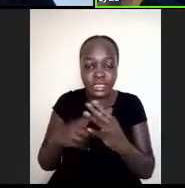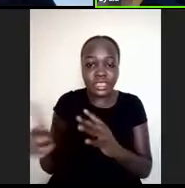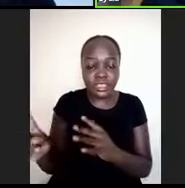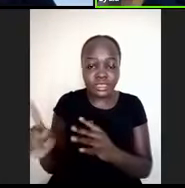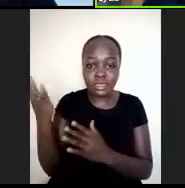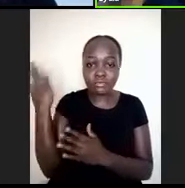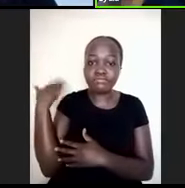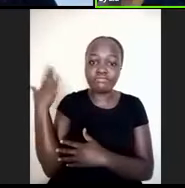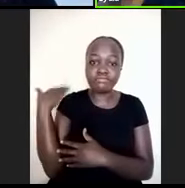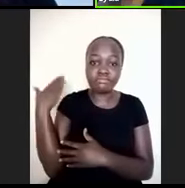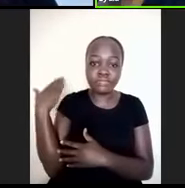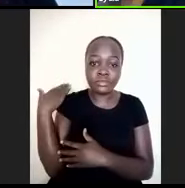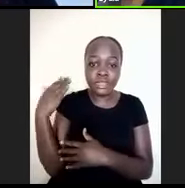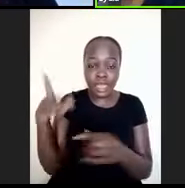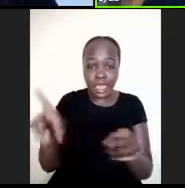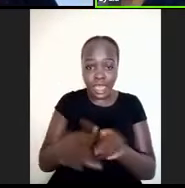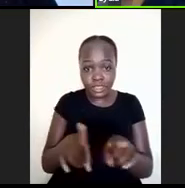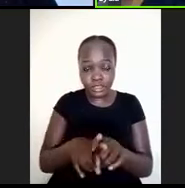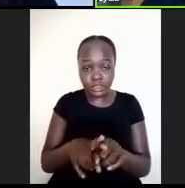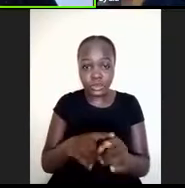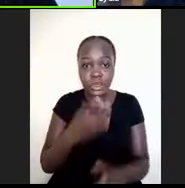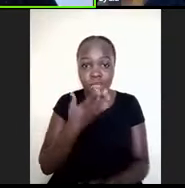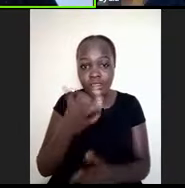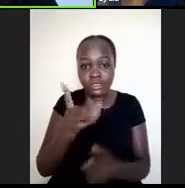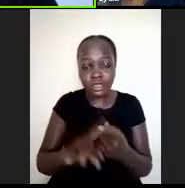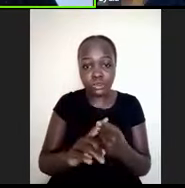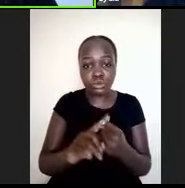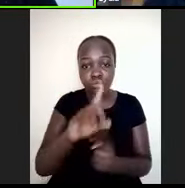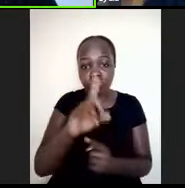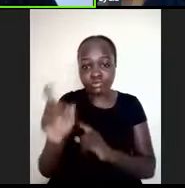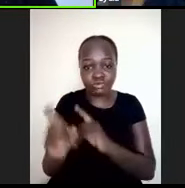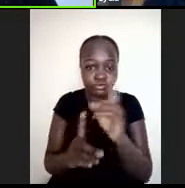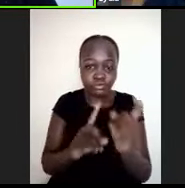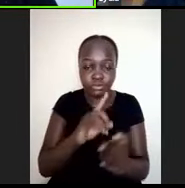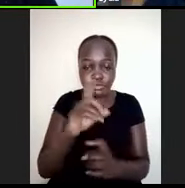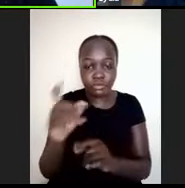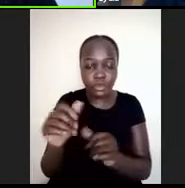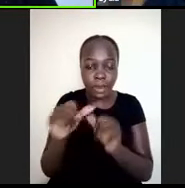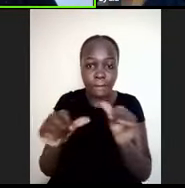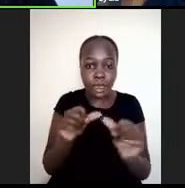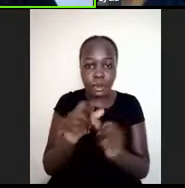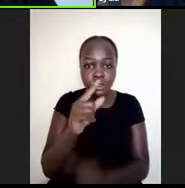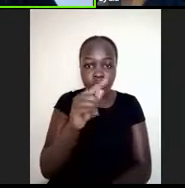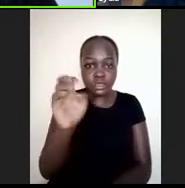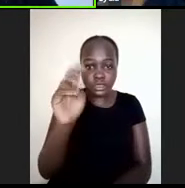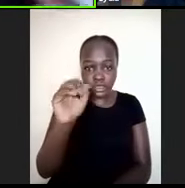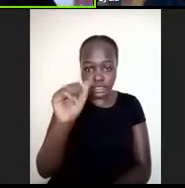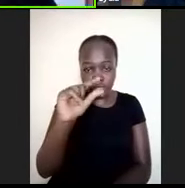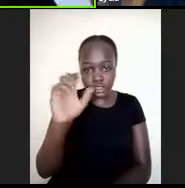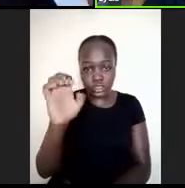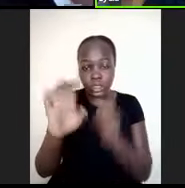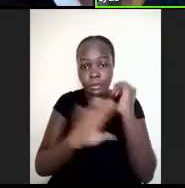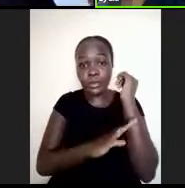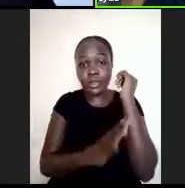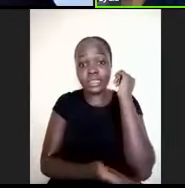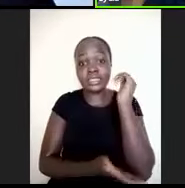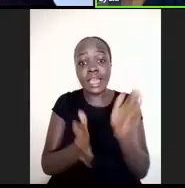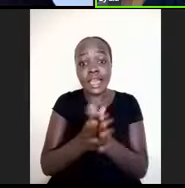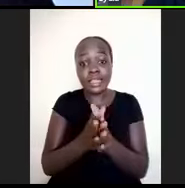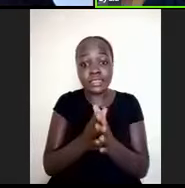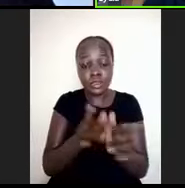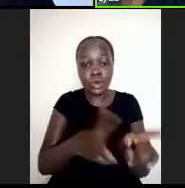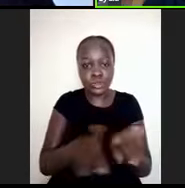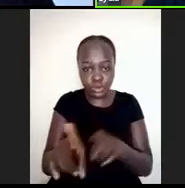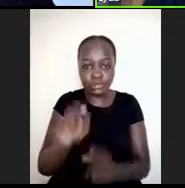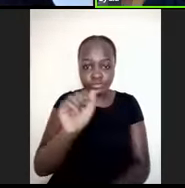back as you are responding to the issue of the teenage pregnancies. And of course, it is not